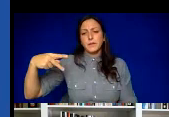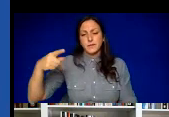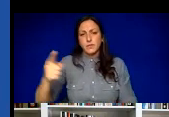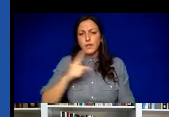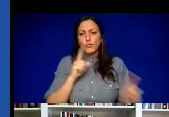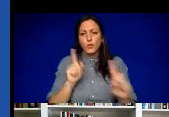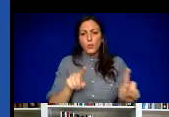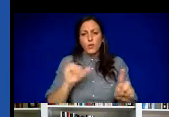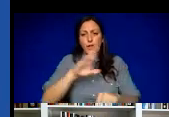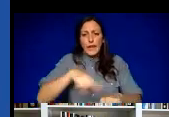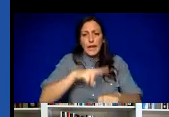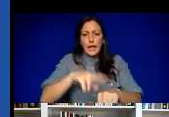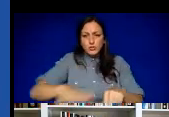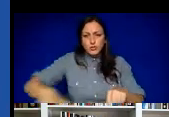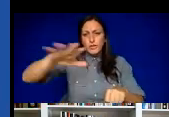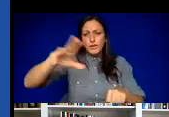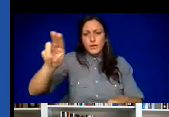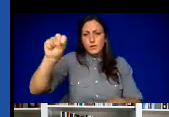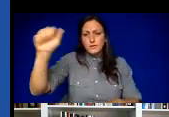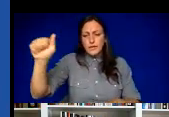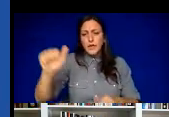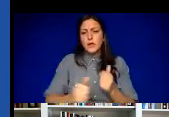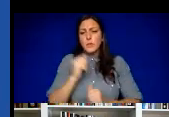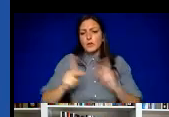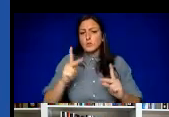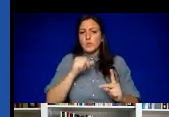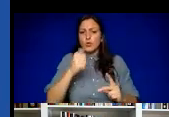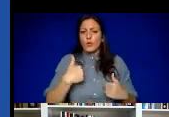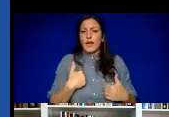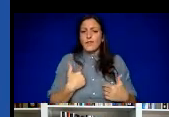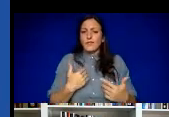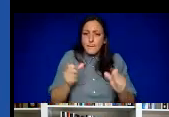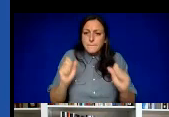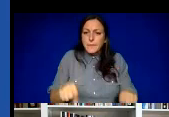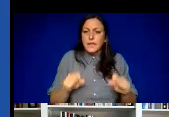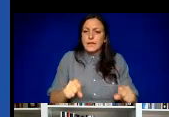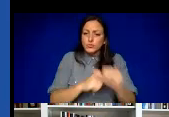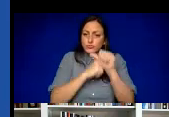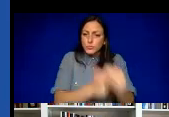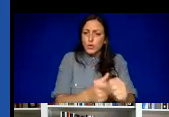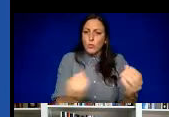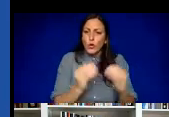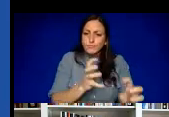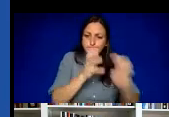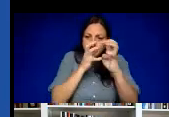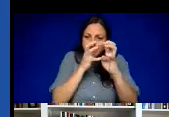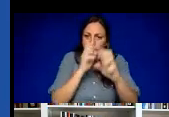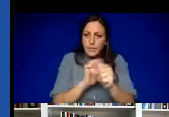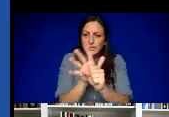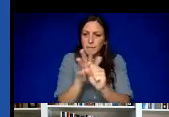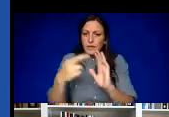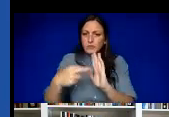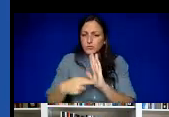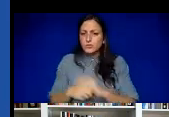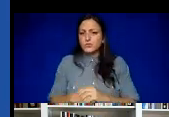nationally, people largely don't have the willpower to abide by more stringent pandemic restrictions. And now